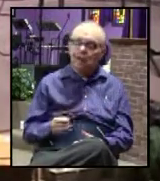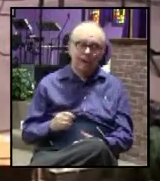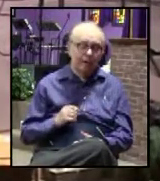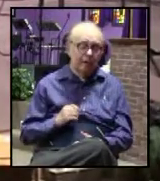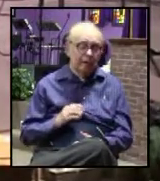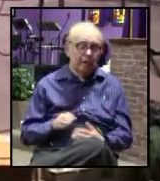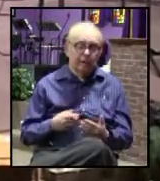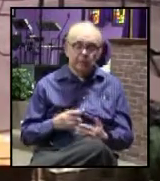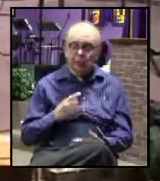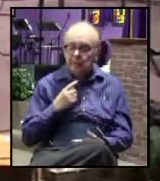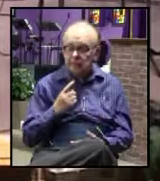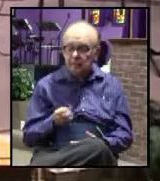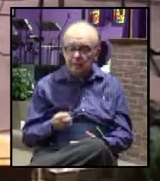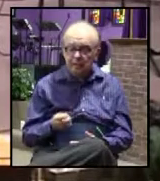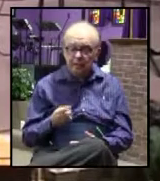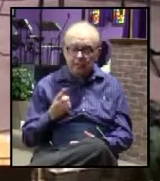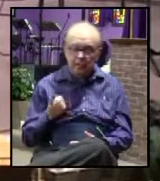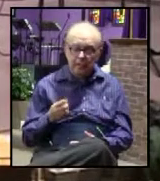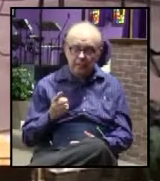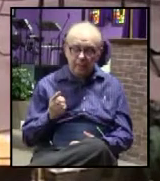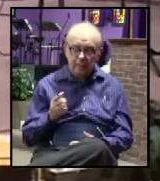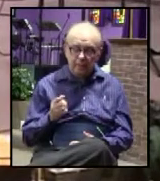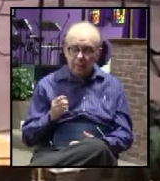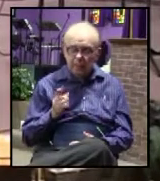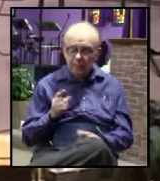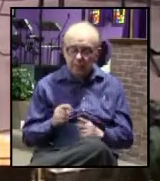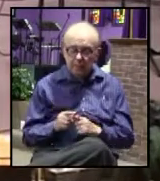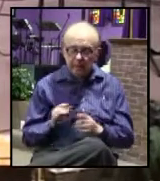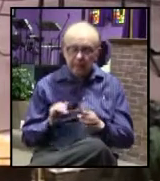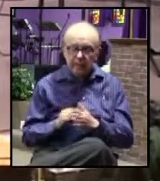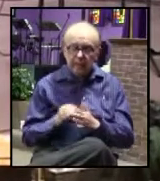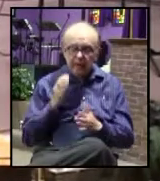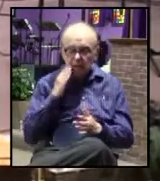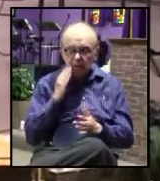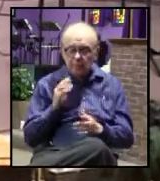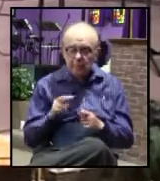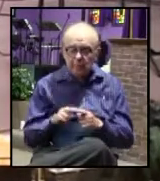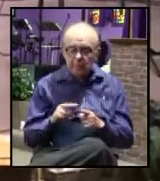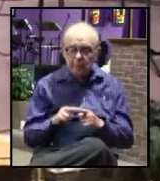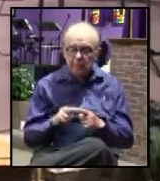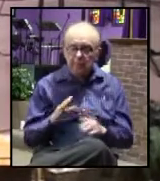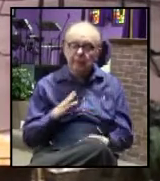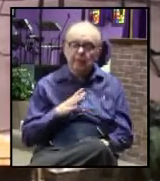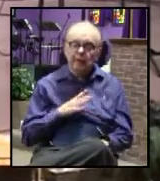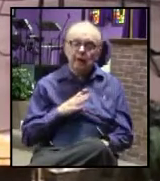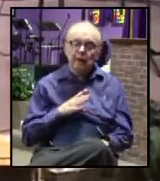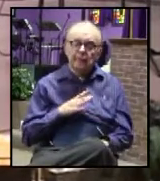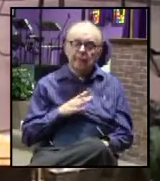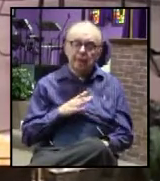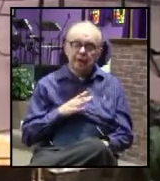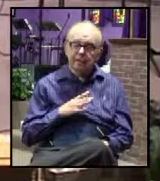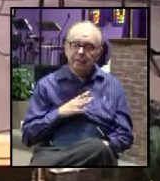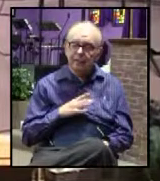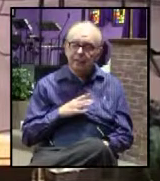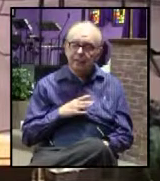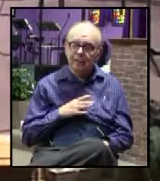That's all they tell you. I think that's the only word that they know in their vocabulary is